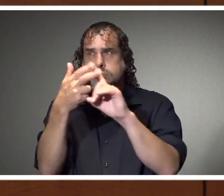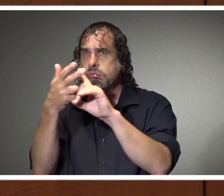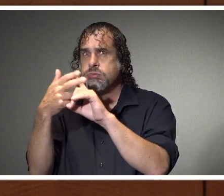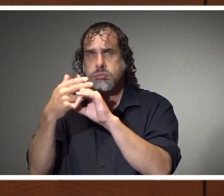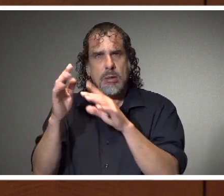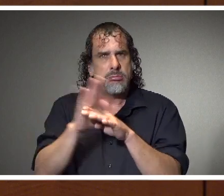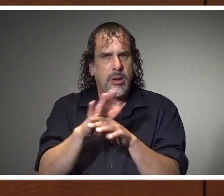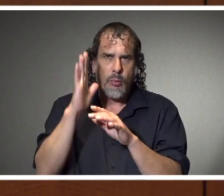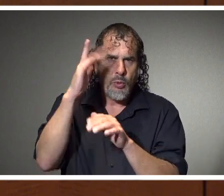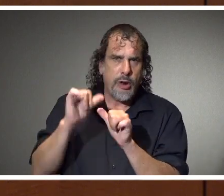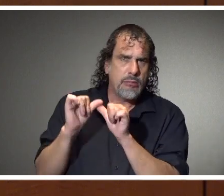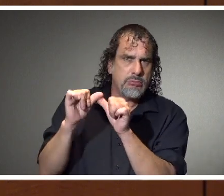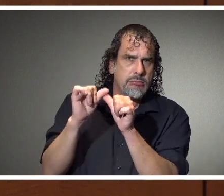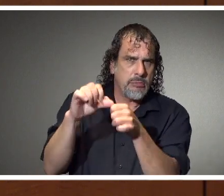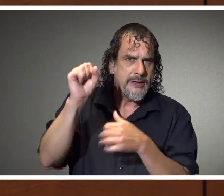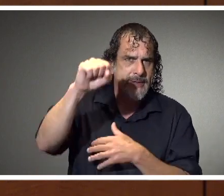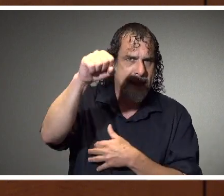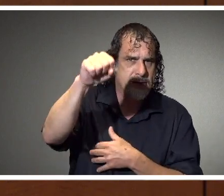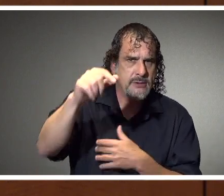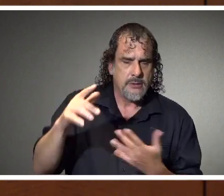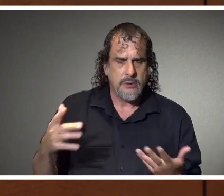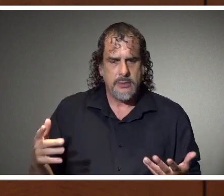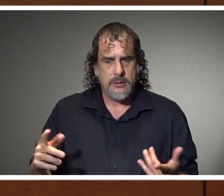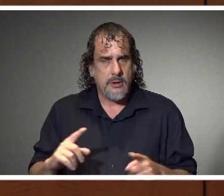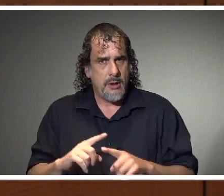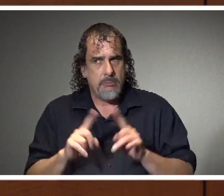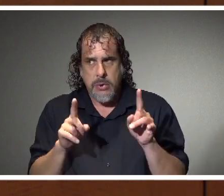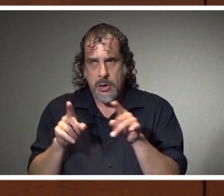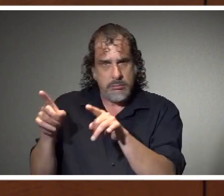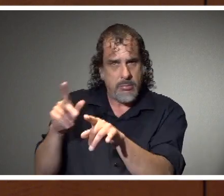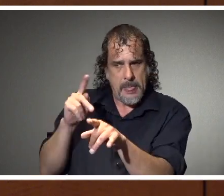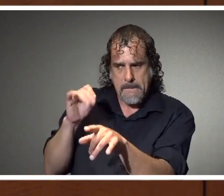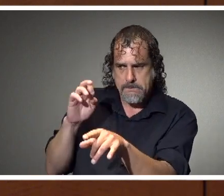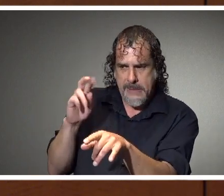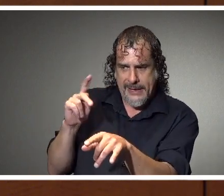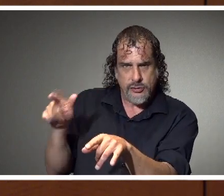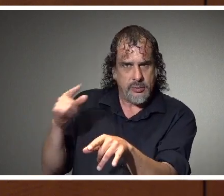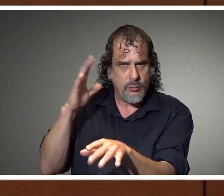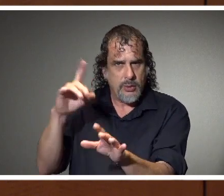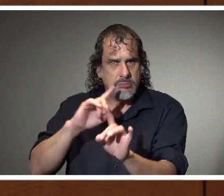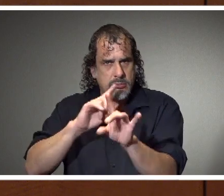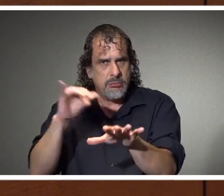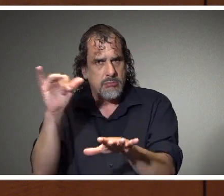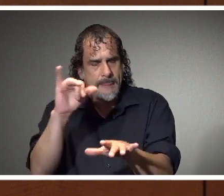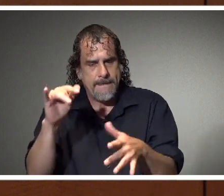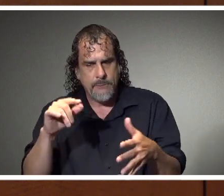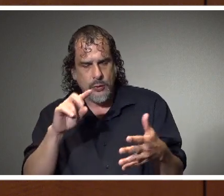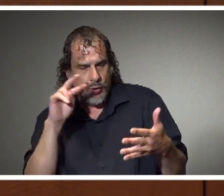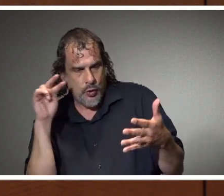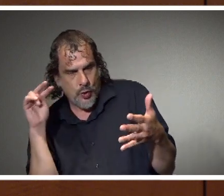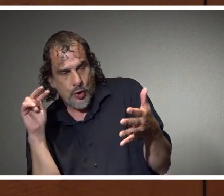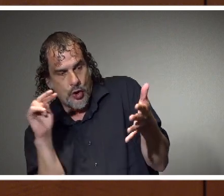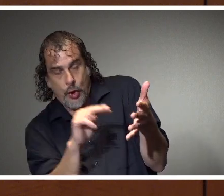state, but Patrick will give you the specifics, I'm sure. But when you look at the